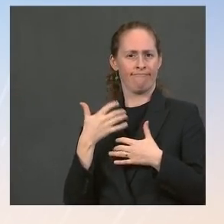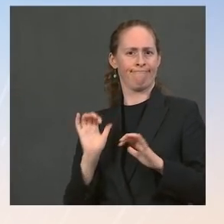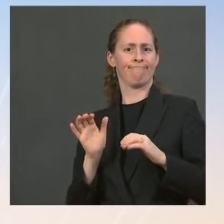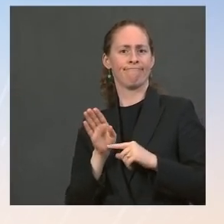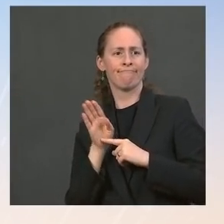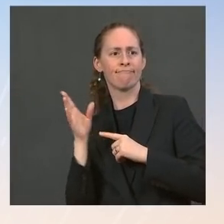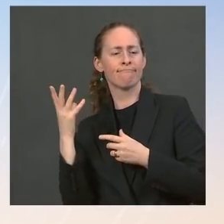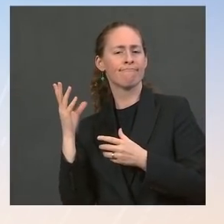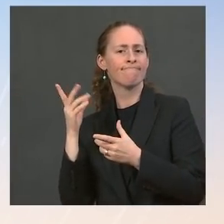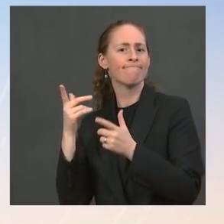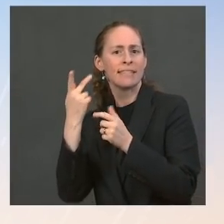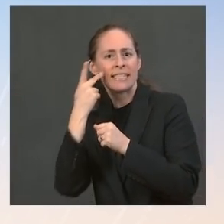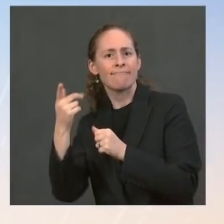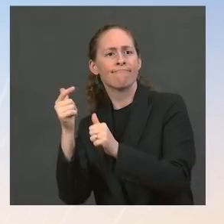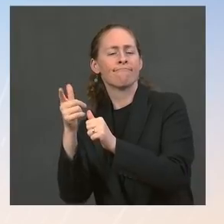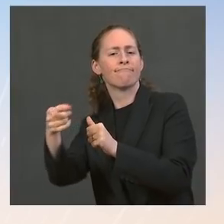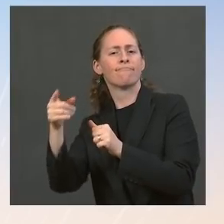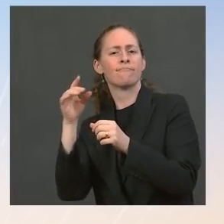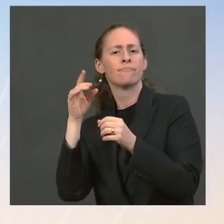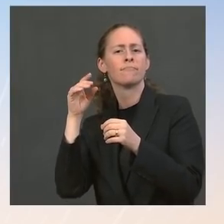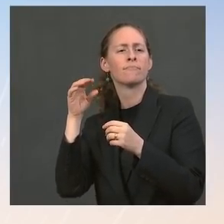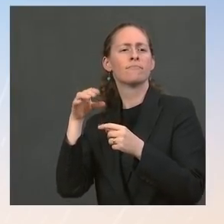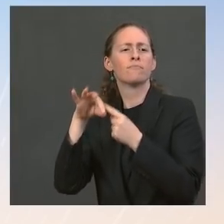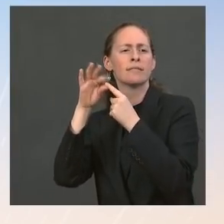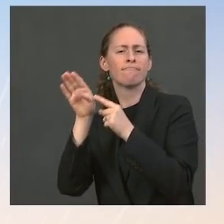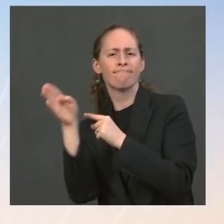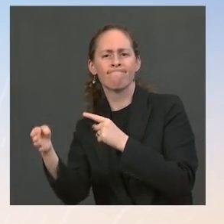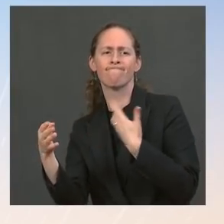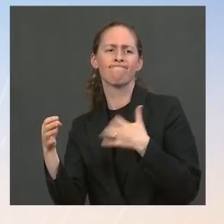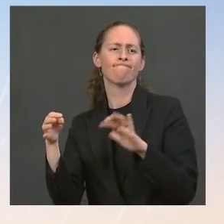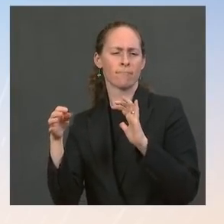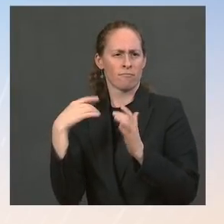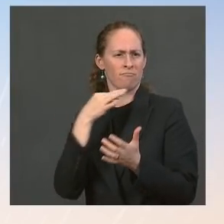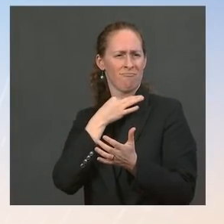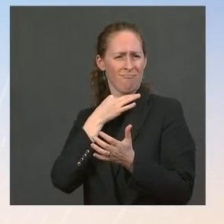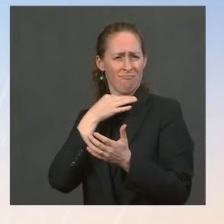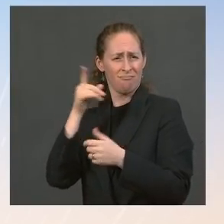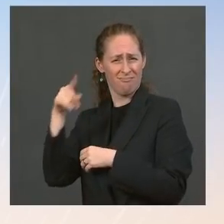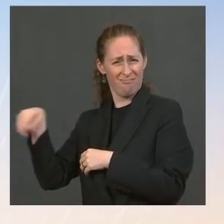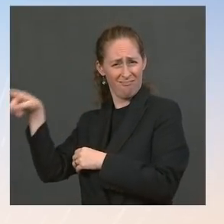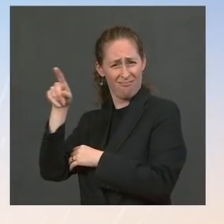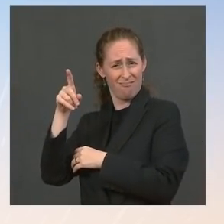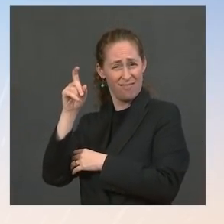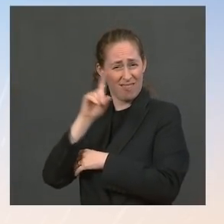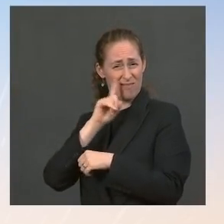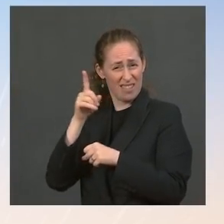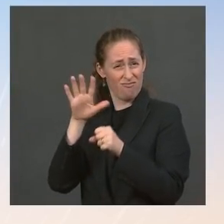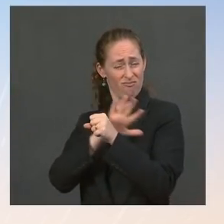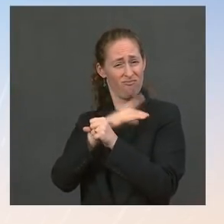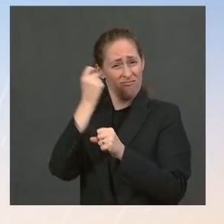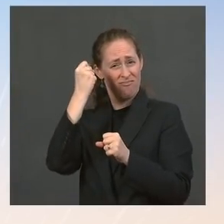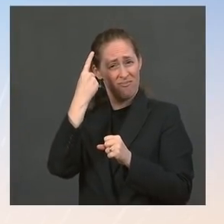revealing details, does the White House and the President have a clear understanding of what it is each one of them